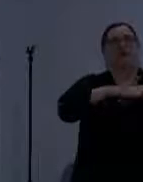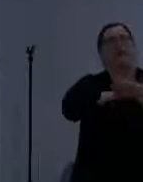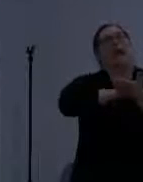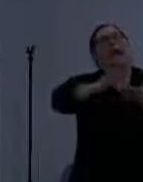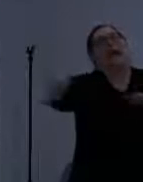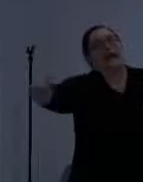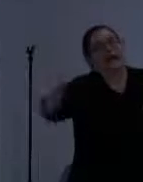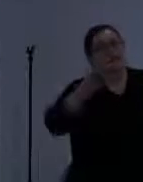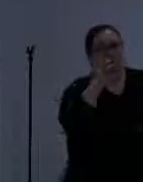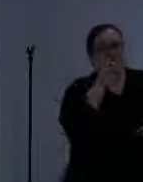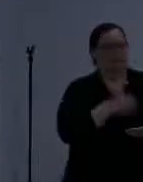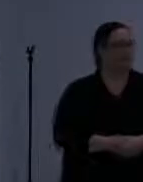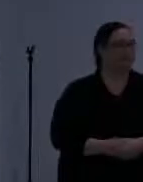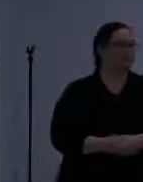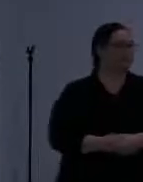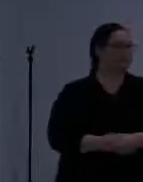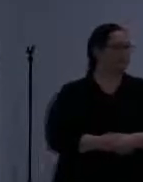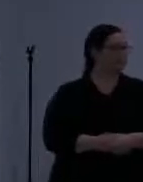time.